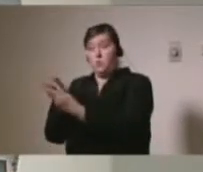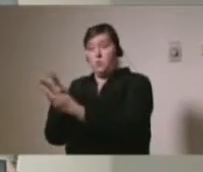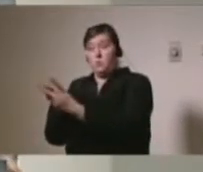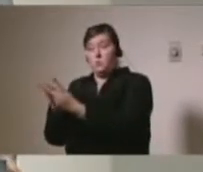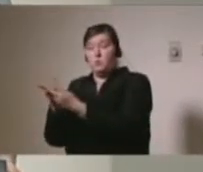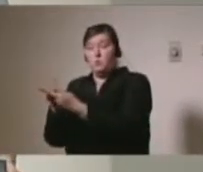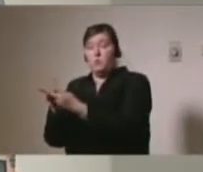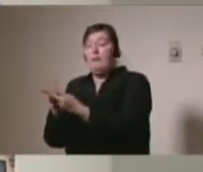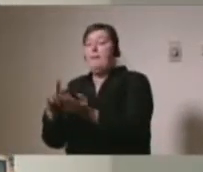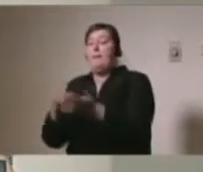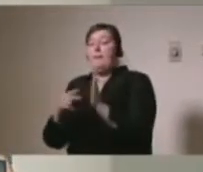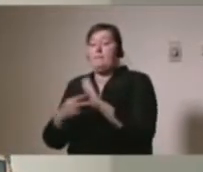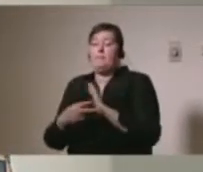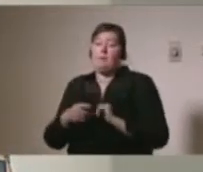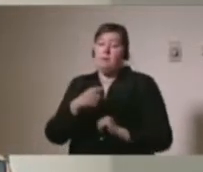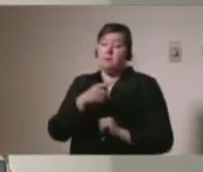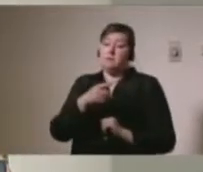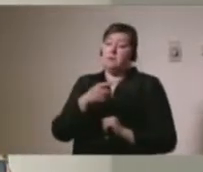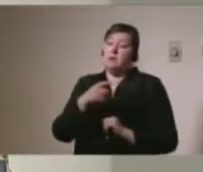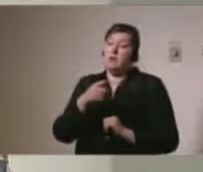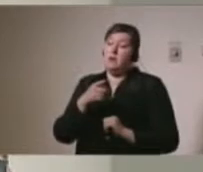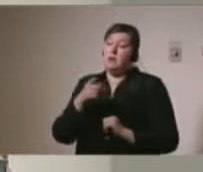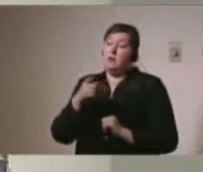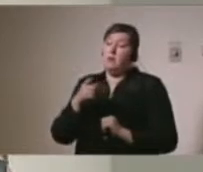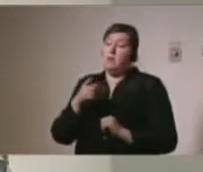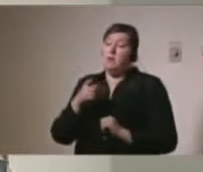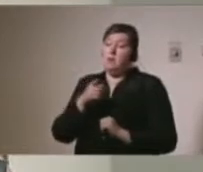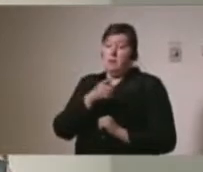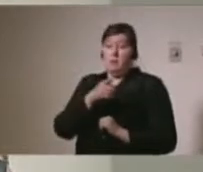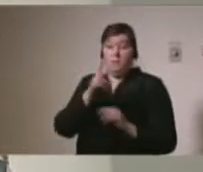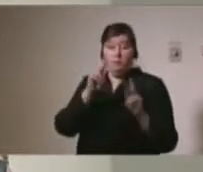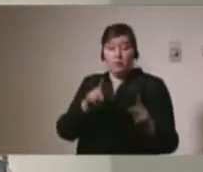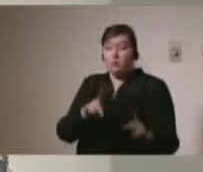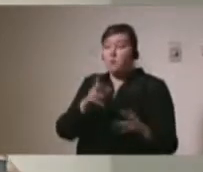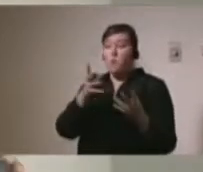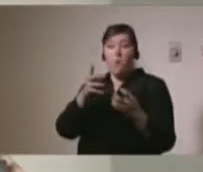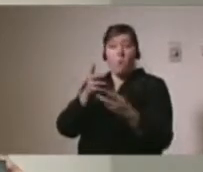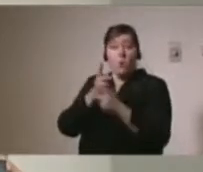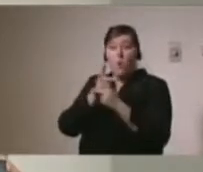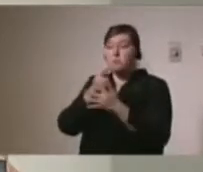receive part of the profits from this work.